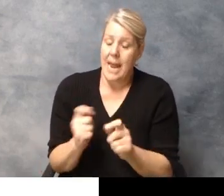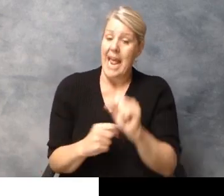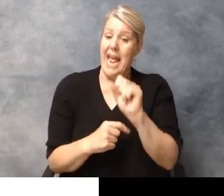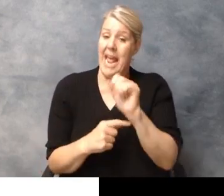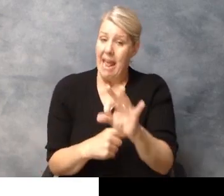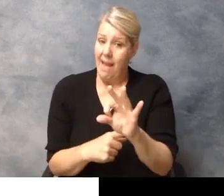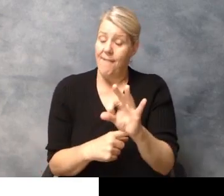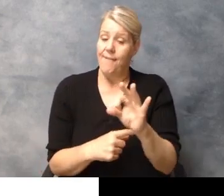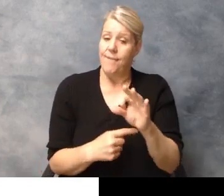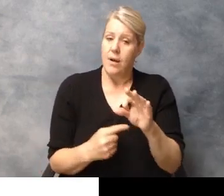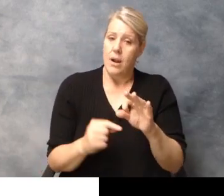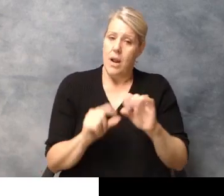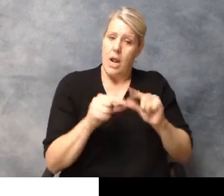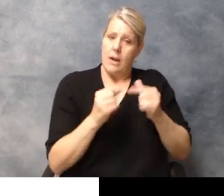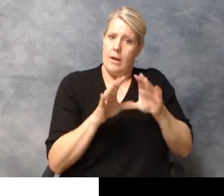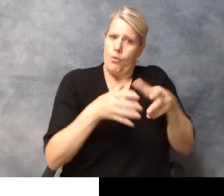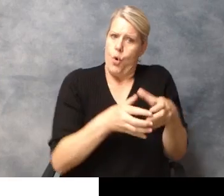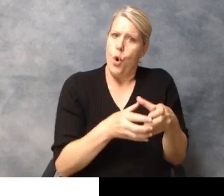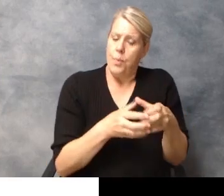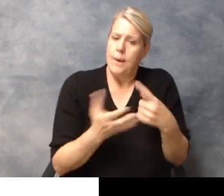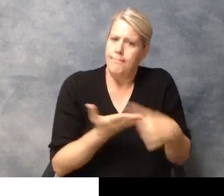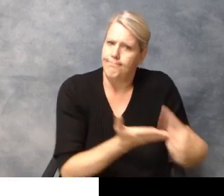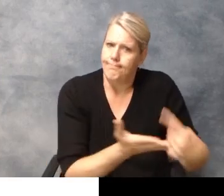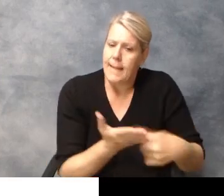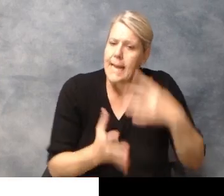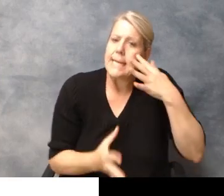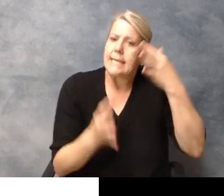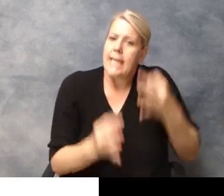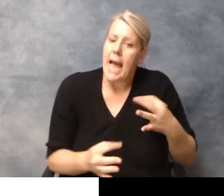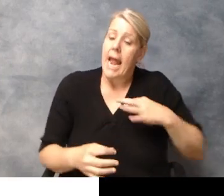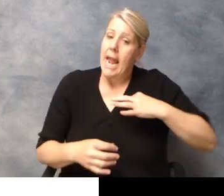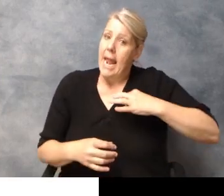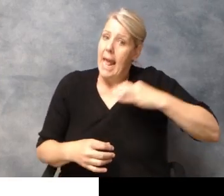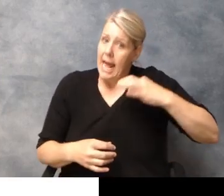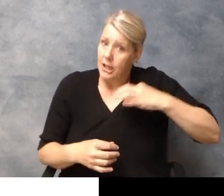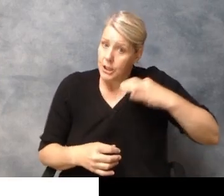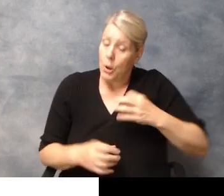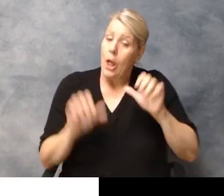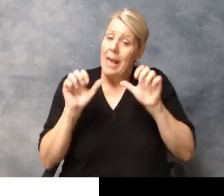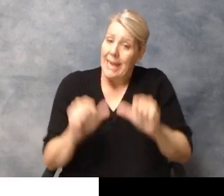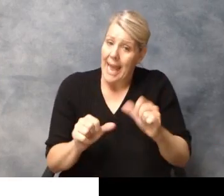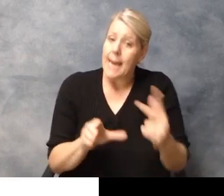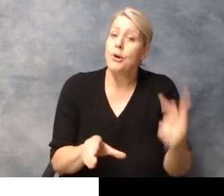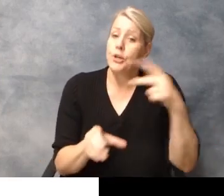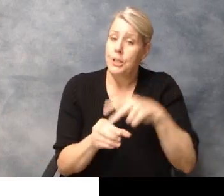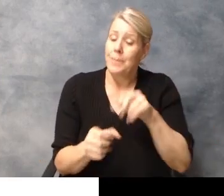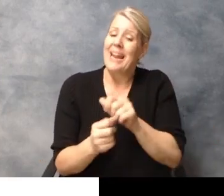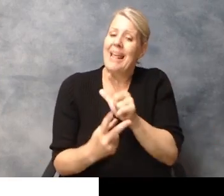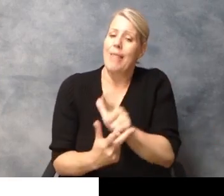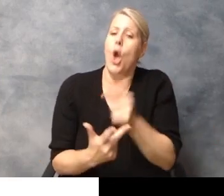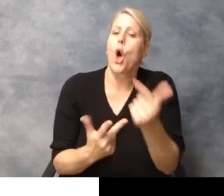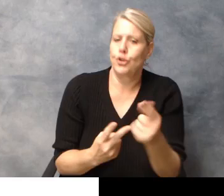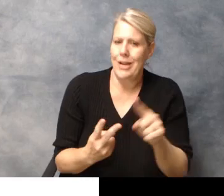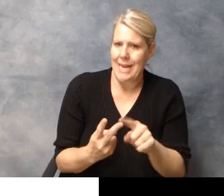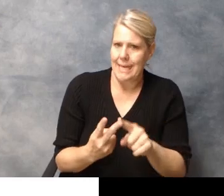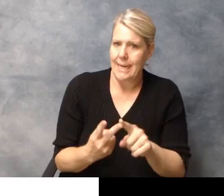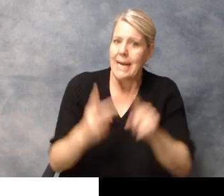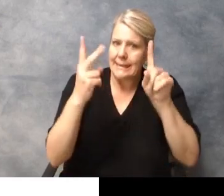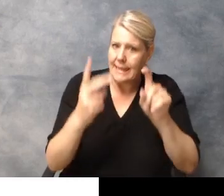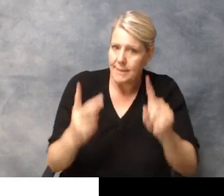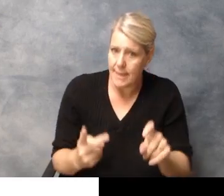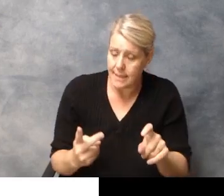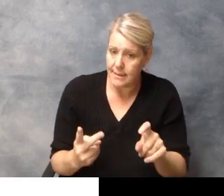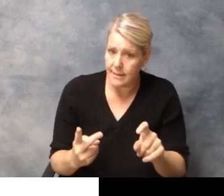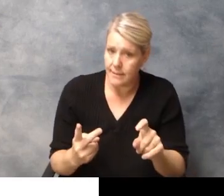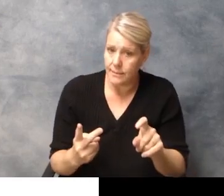the Admissions and Release Committee, or ARC, may participate in the alternate assessment. A student's placement does